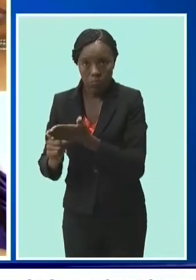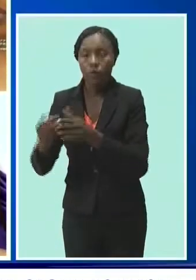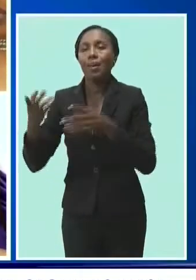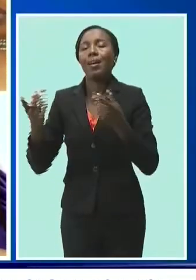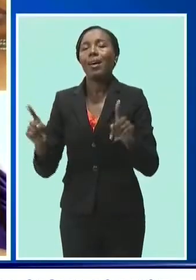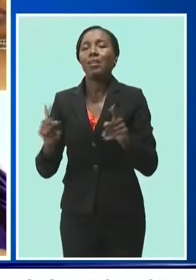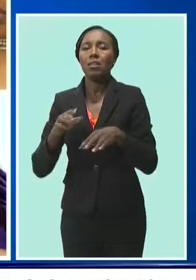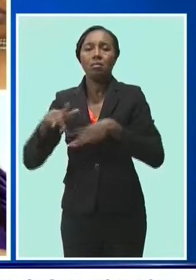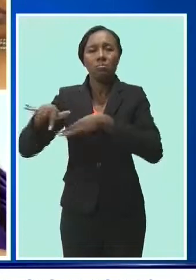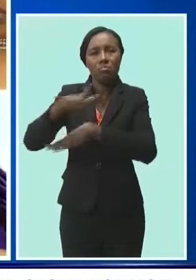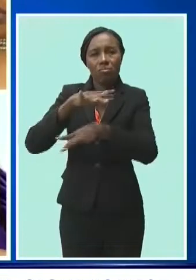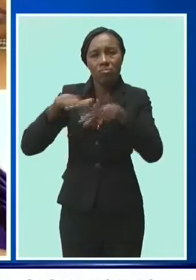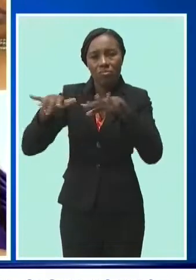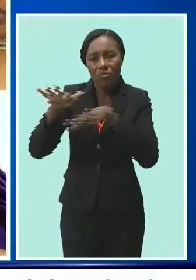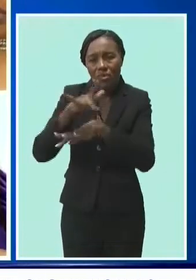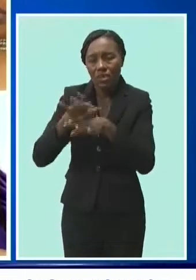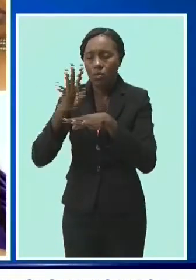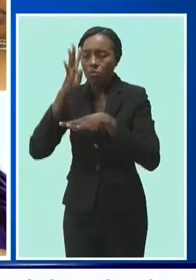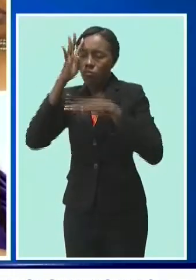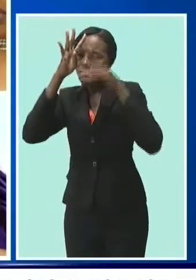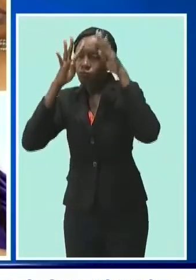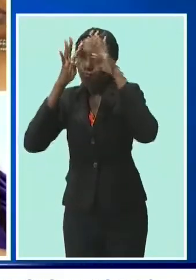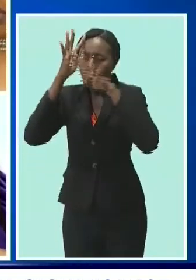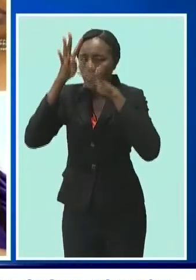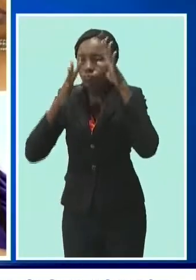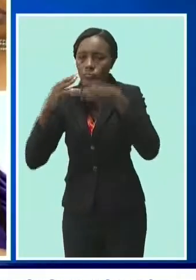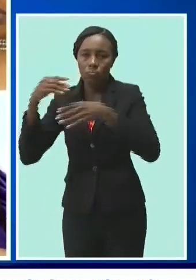creative activities and experiments that can be